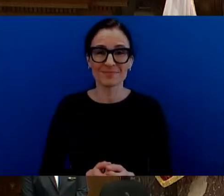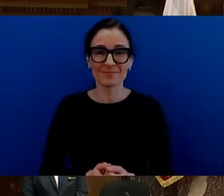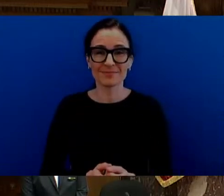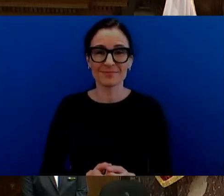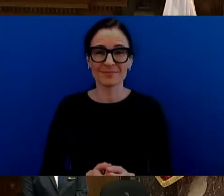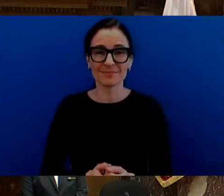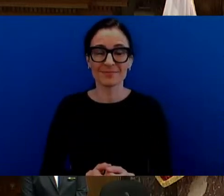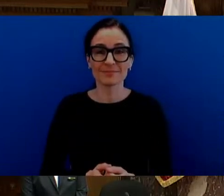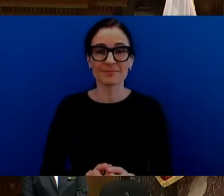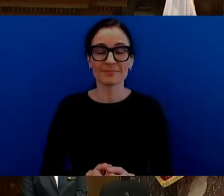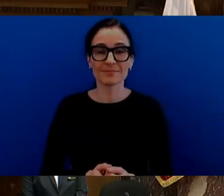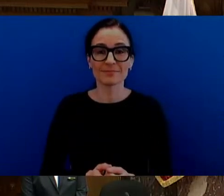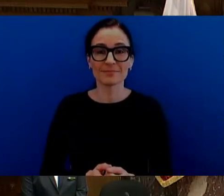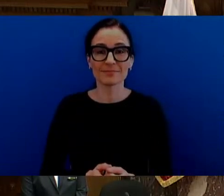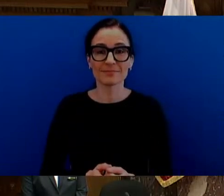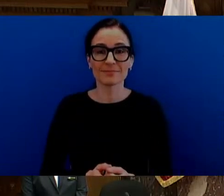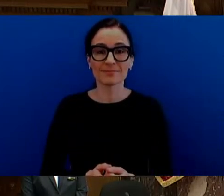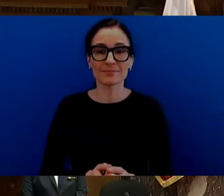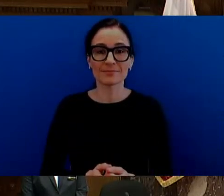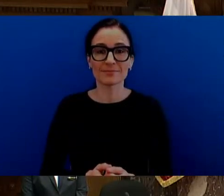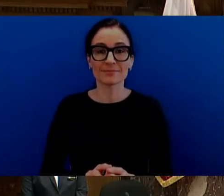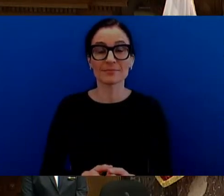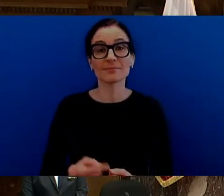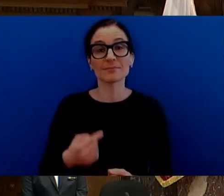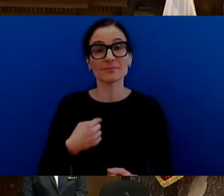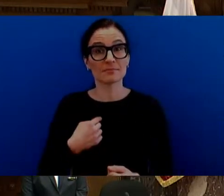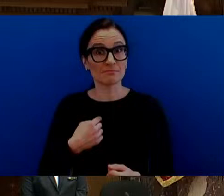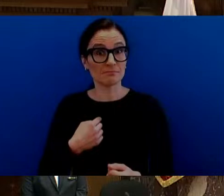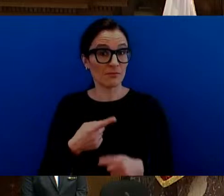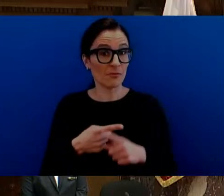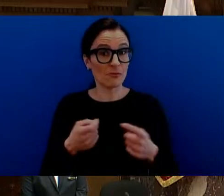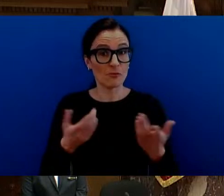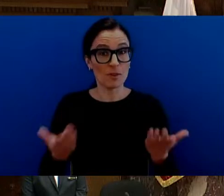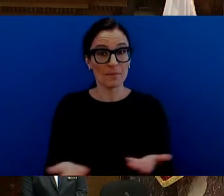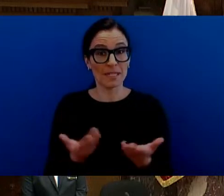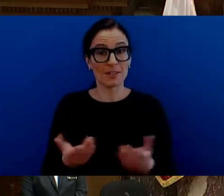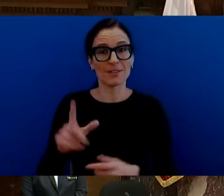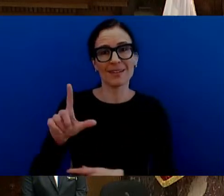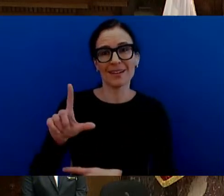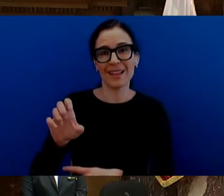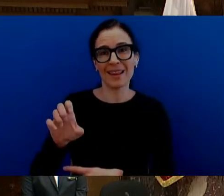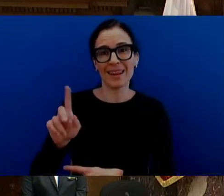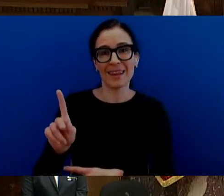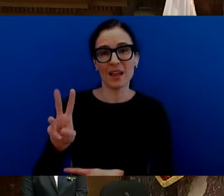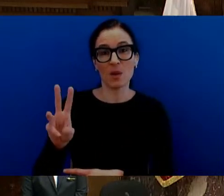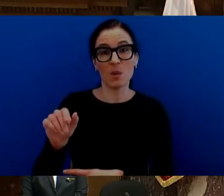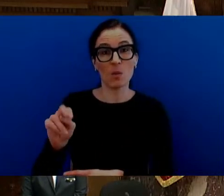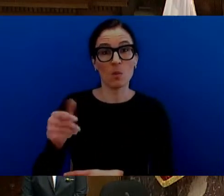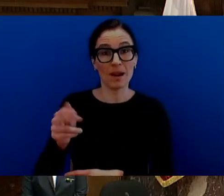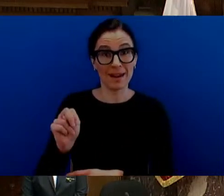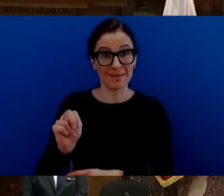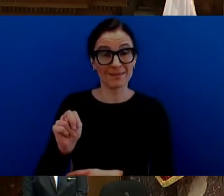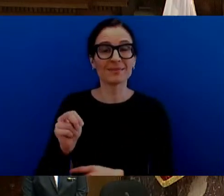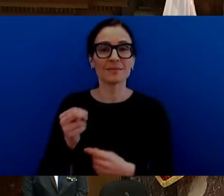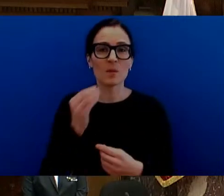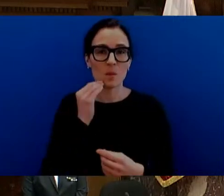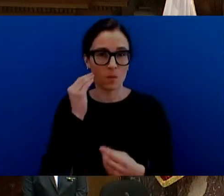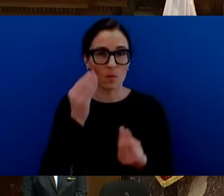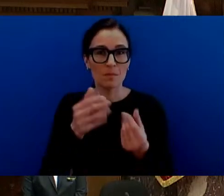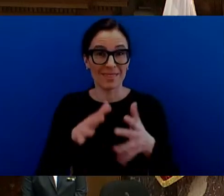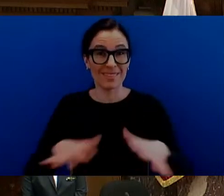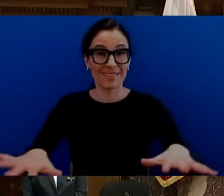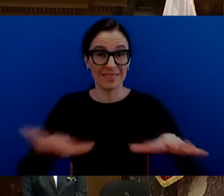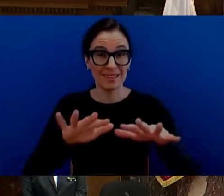I'm from here, Lakwangan homelands. My great-grandfather was Chithlam.